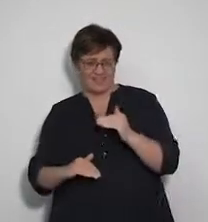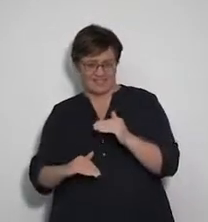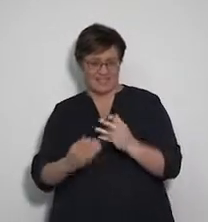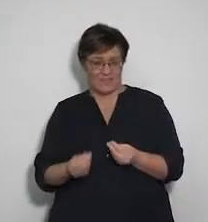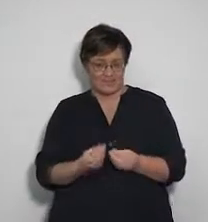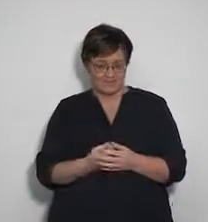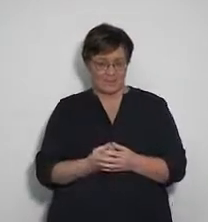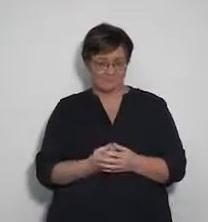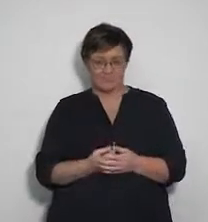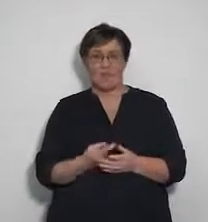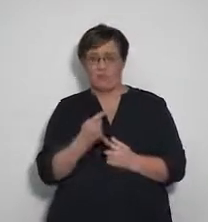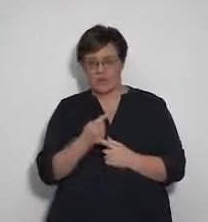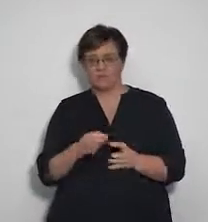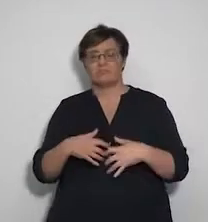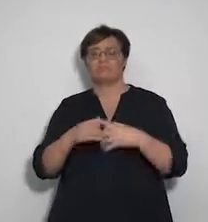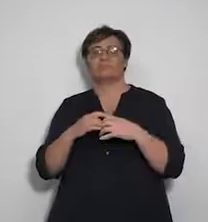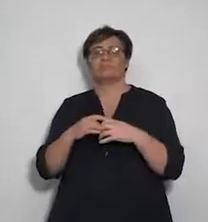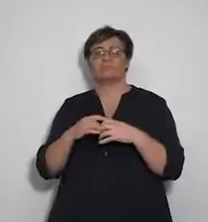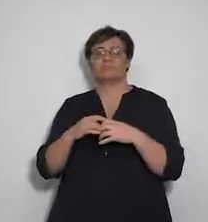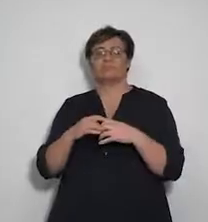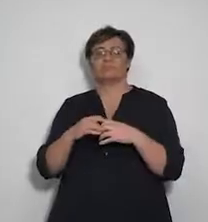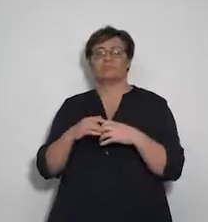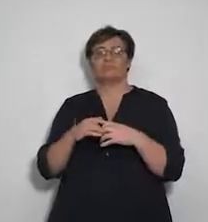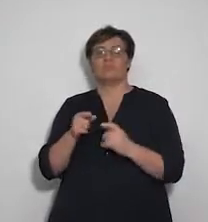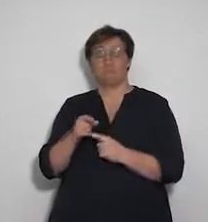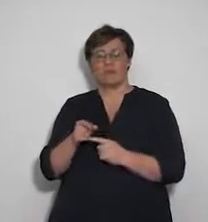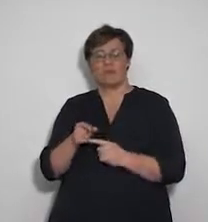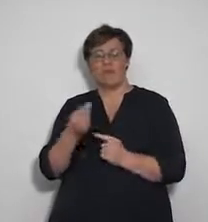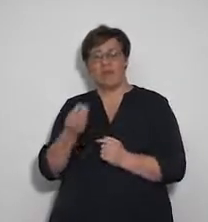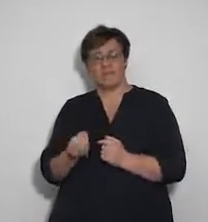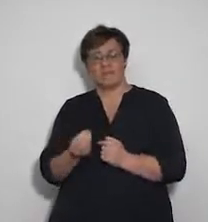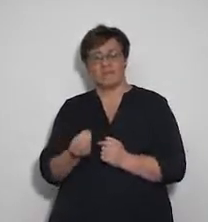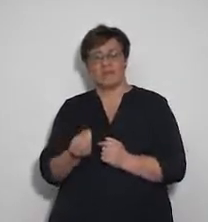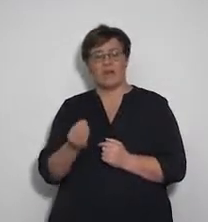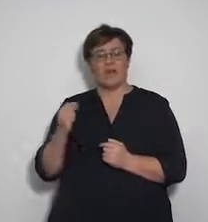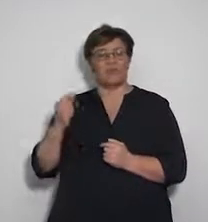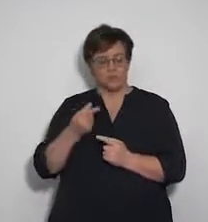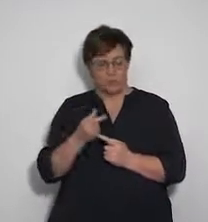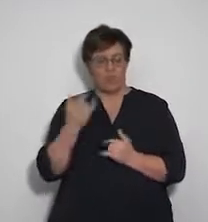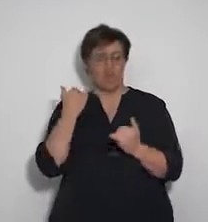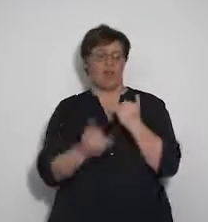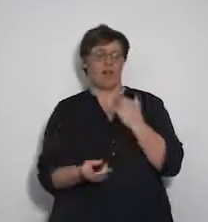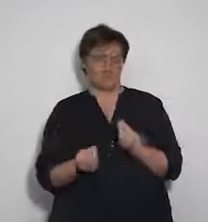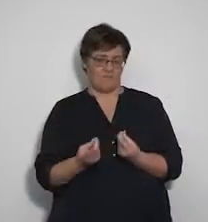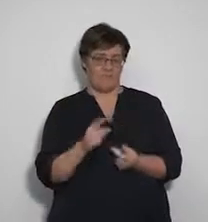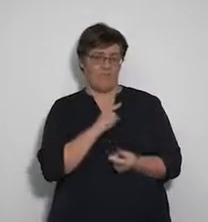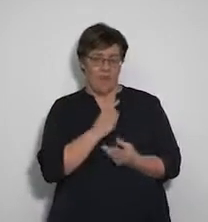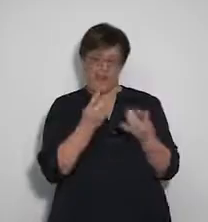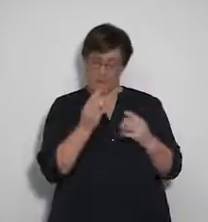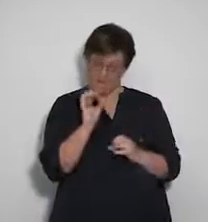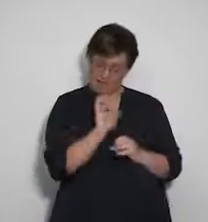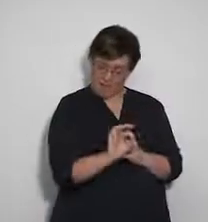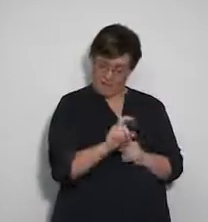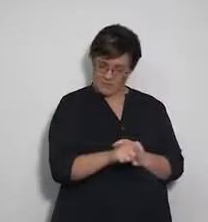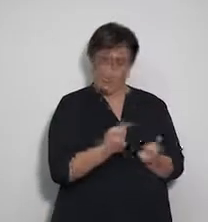less chromosome, which then eventually fertilizes to form an organism that has a chromosome abnormality in terms of the number